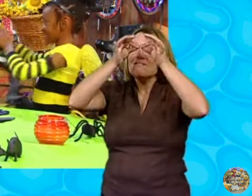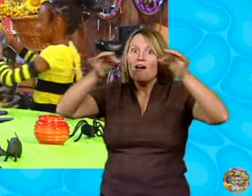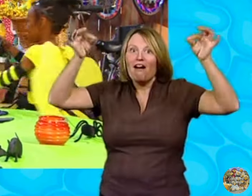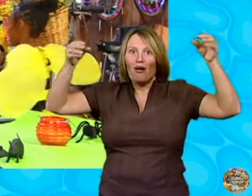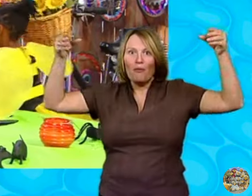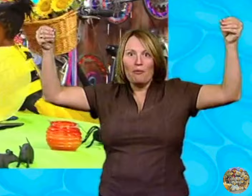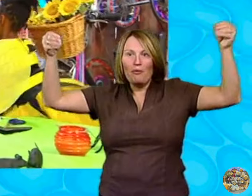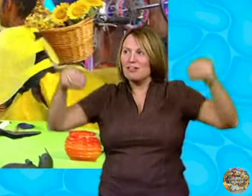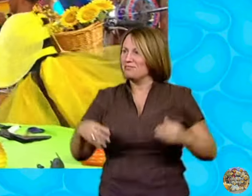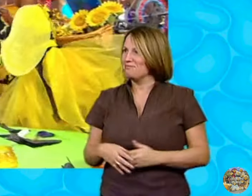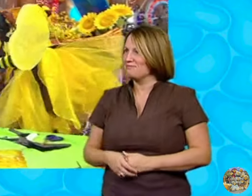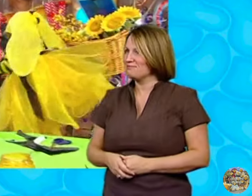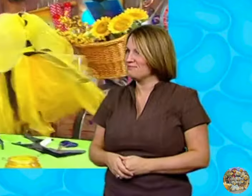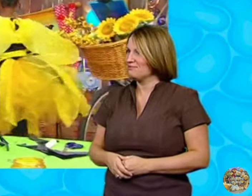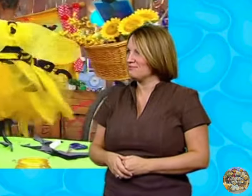fan. Okay.